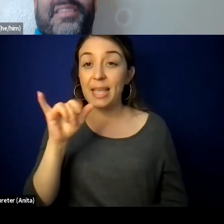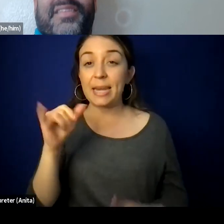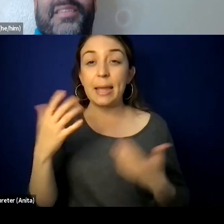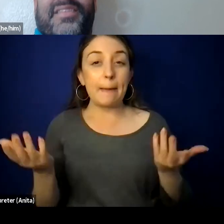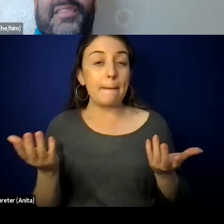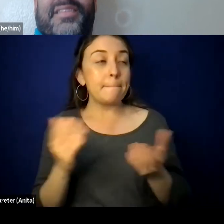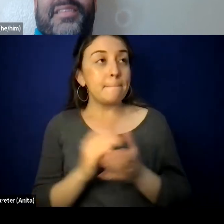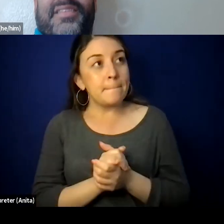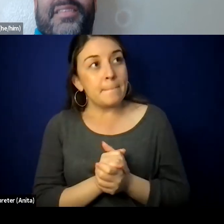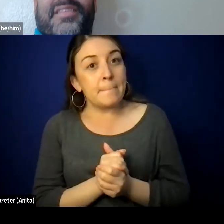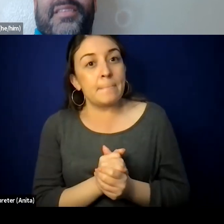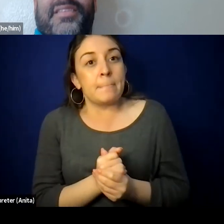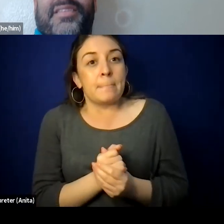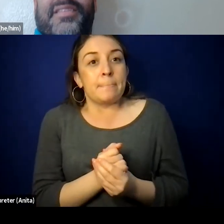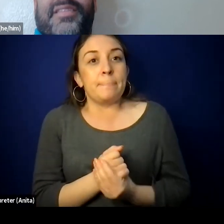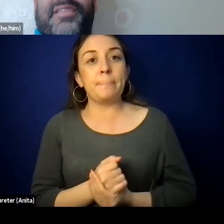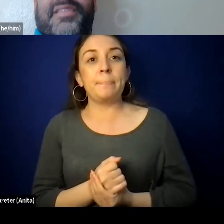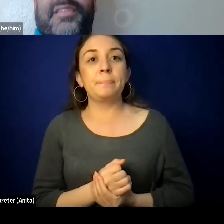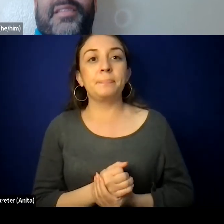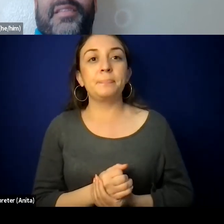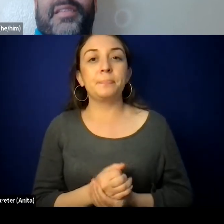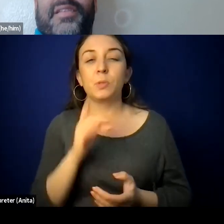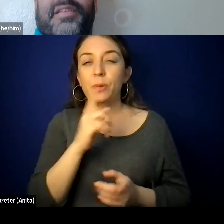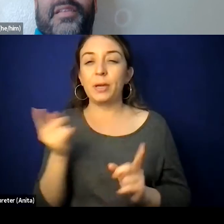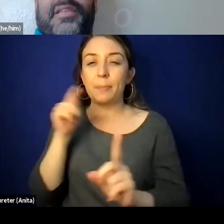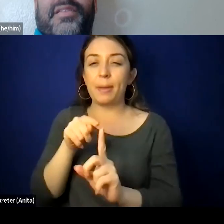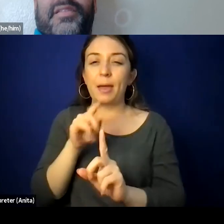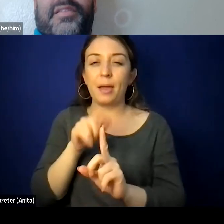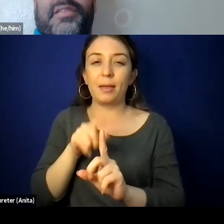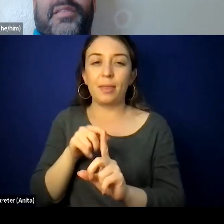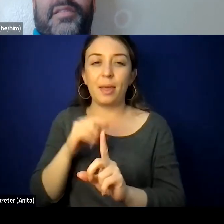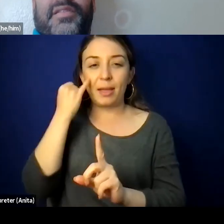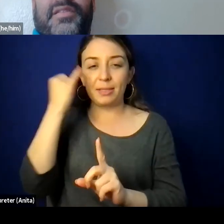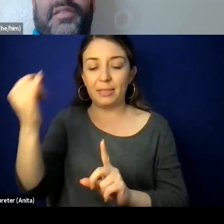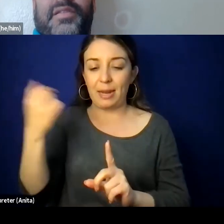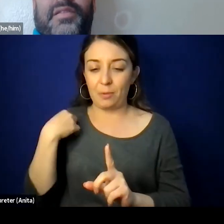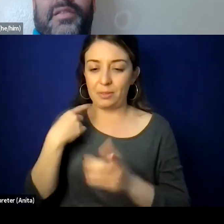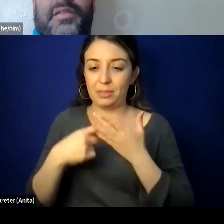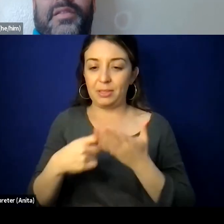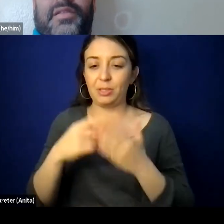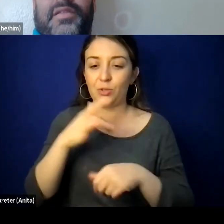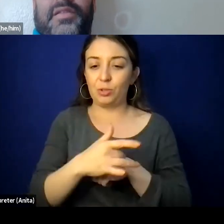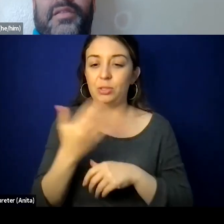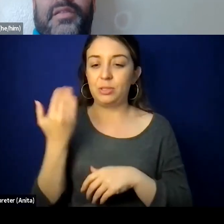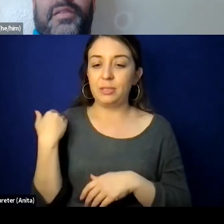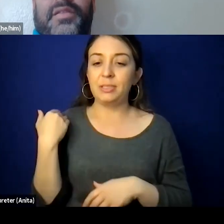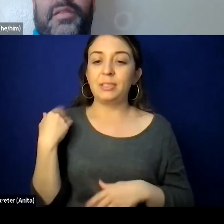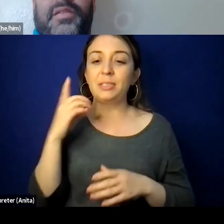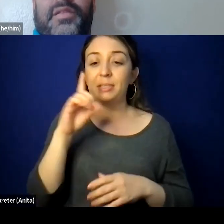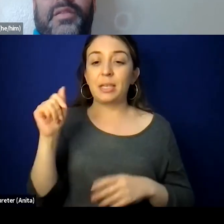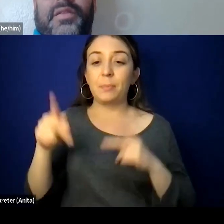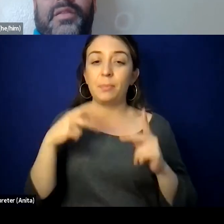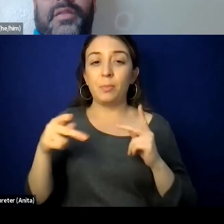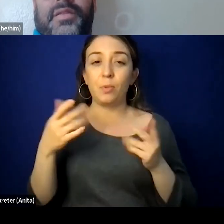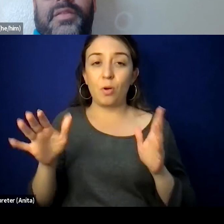See. Well, I think that going back to the idea that I was talking about earlier, that disabled people are already